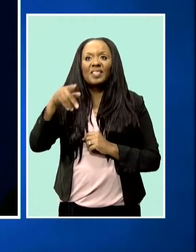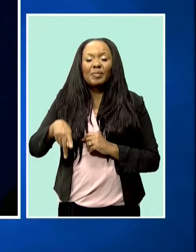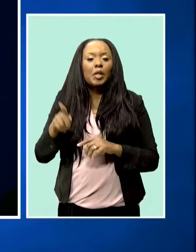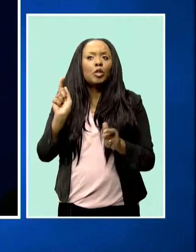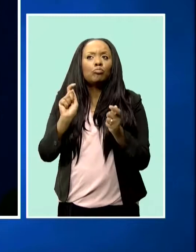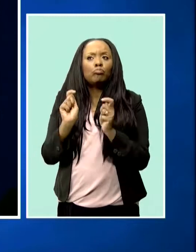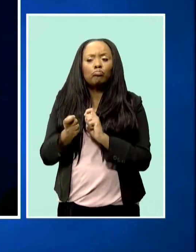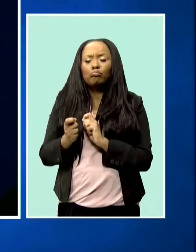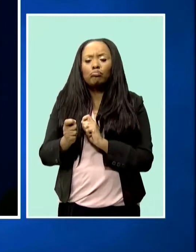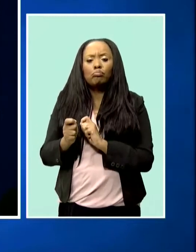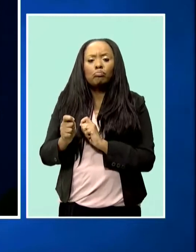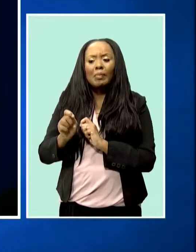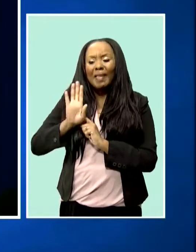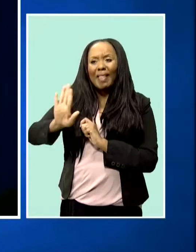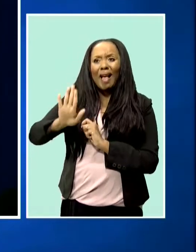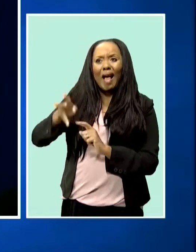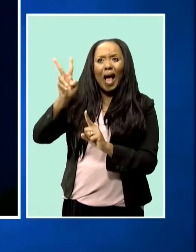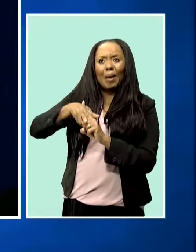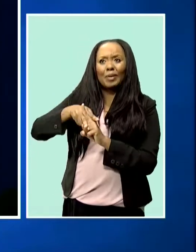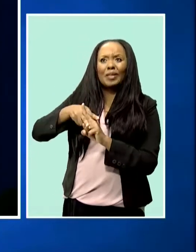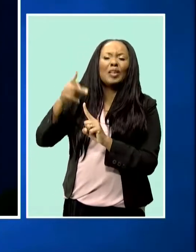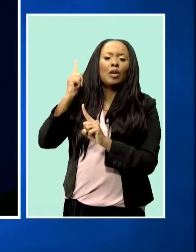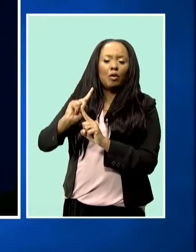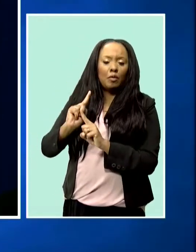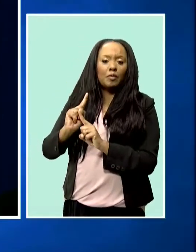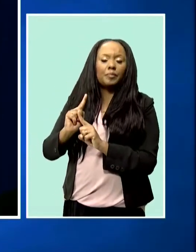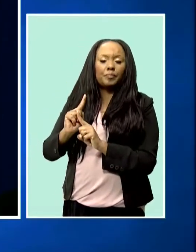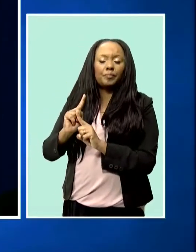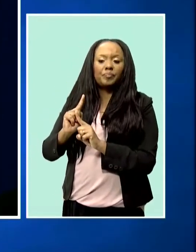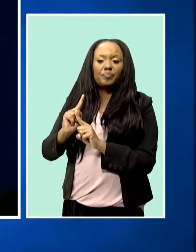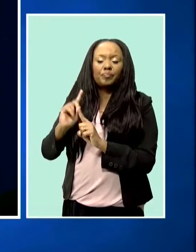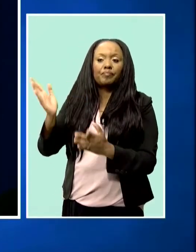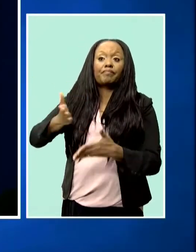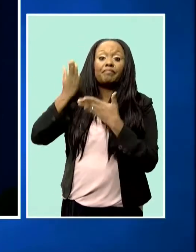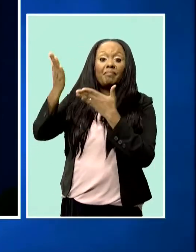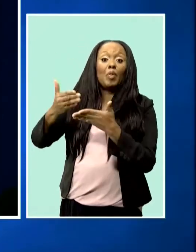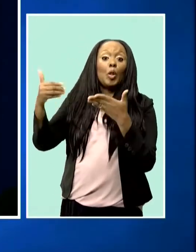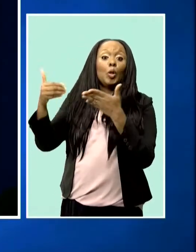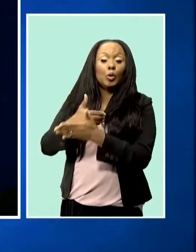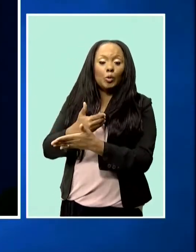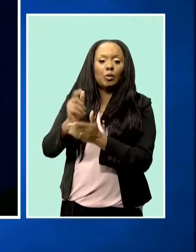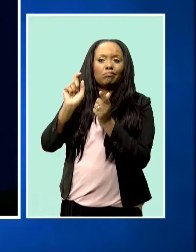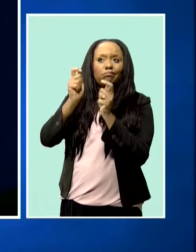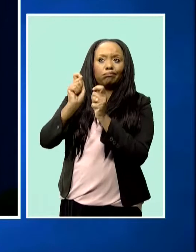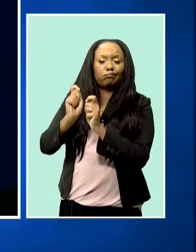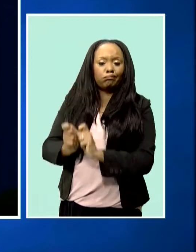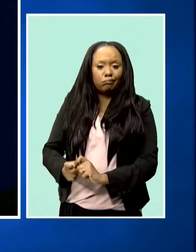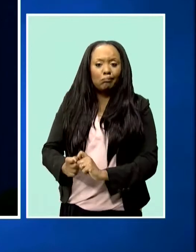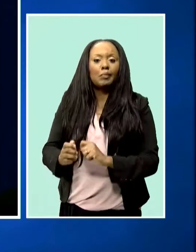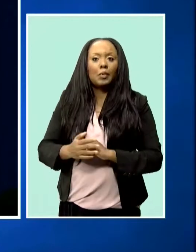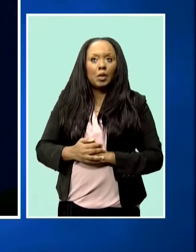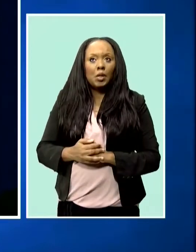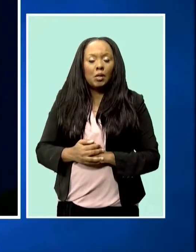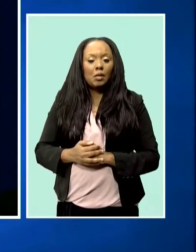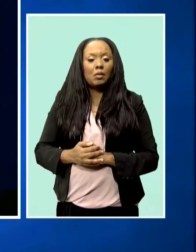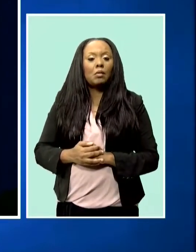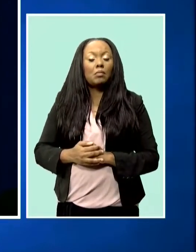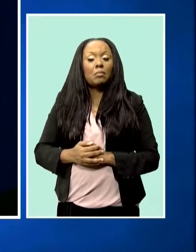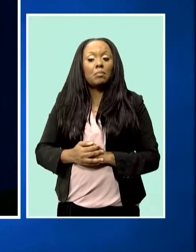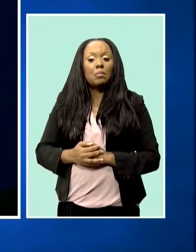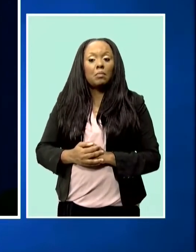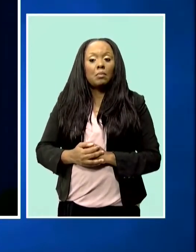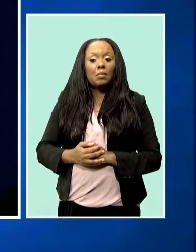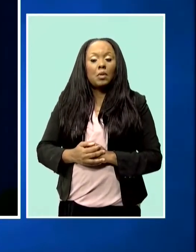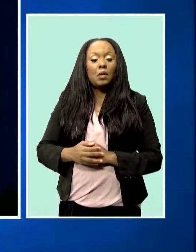amend its application to file amended depreciation schedules pursuant to the Commission decision dated the